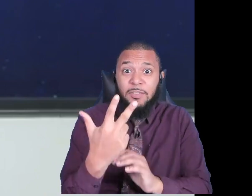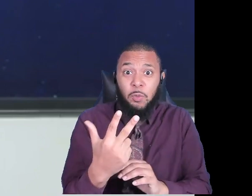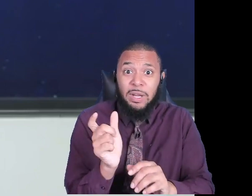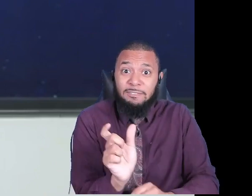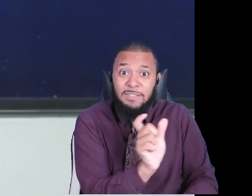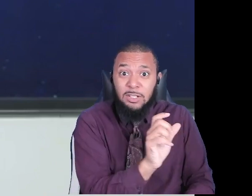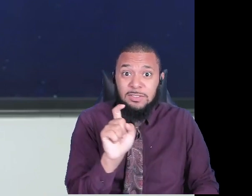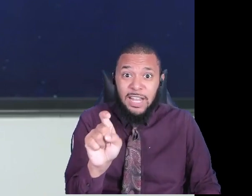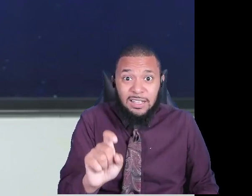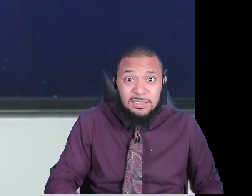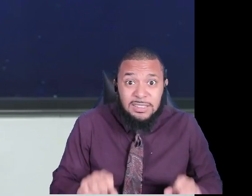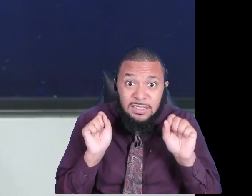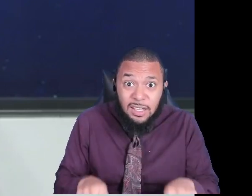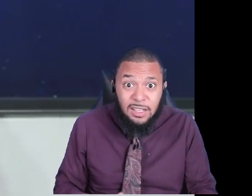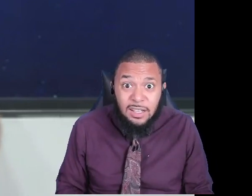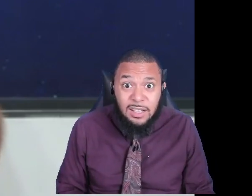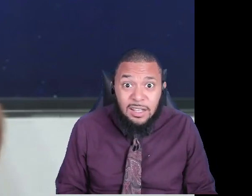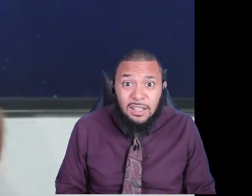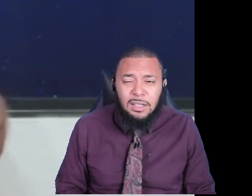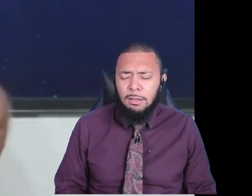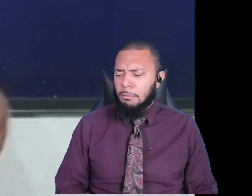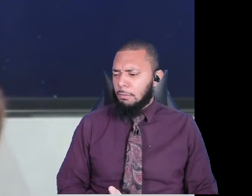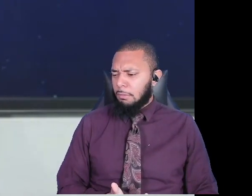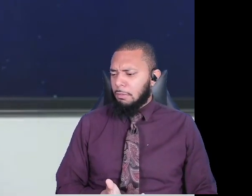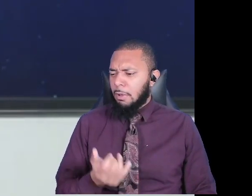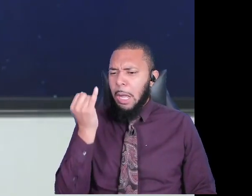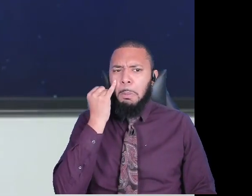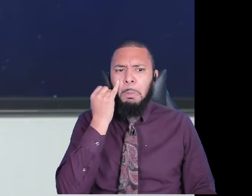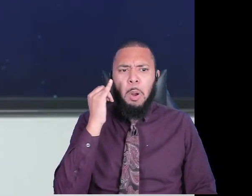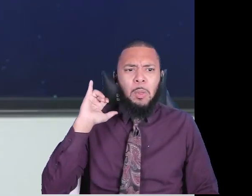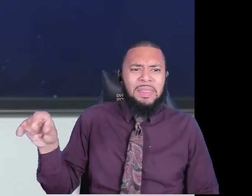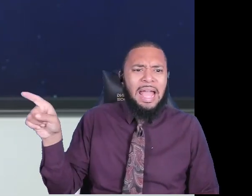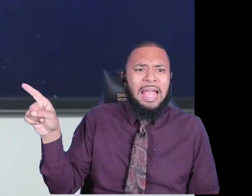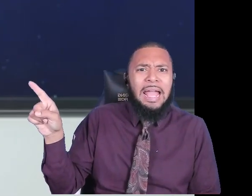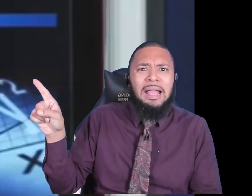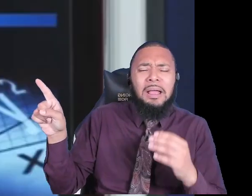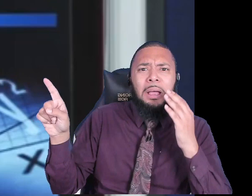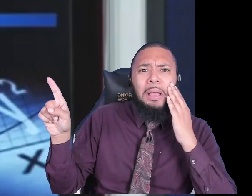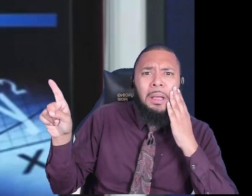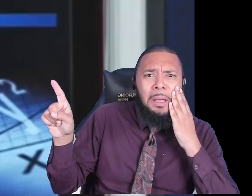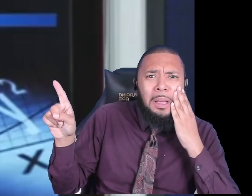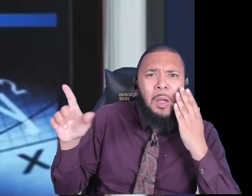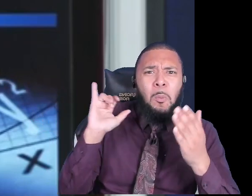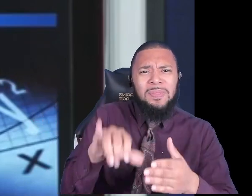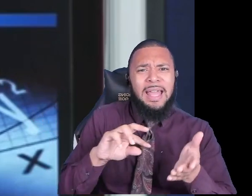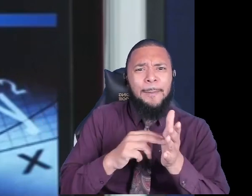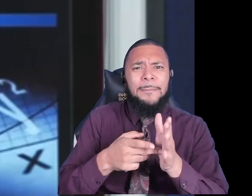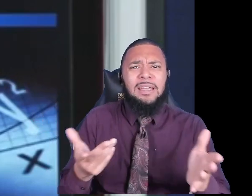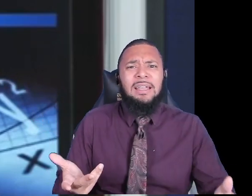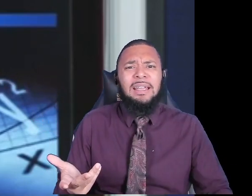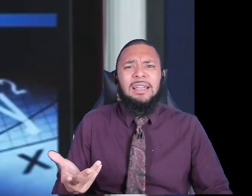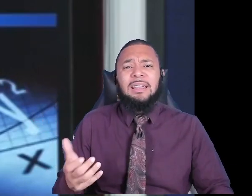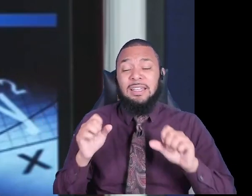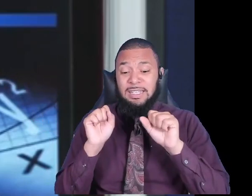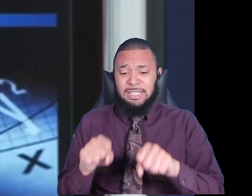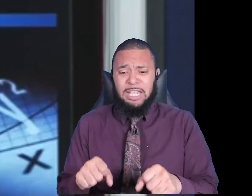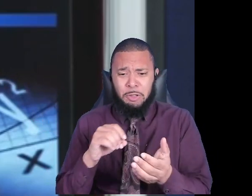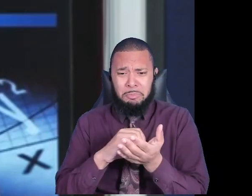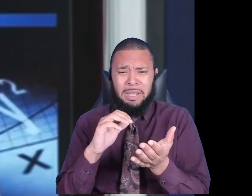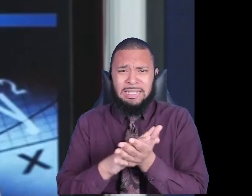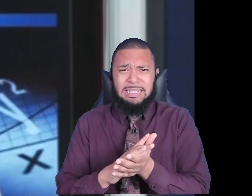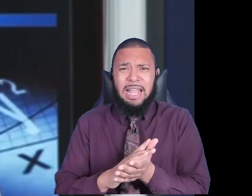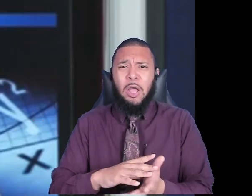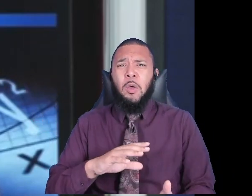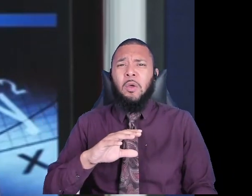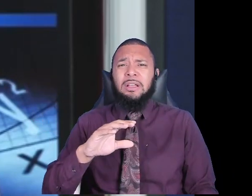of x? Or what in the world would something like that mean? Can I write down 0